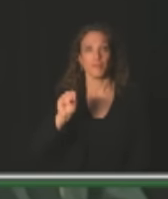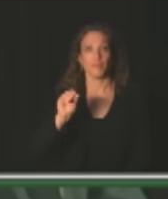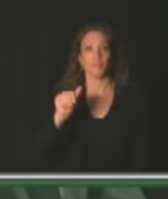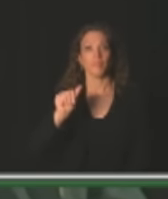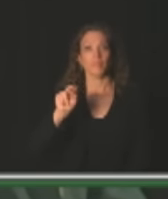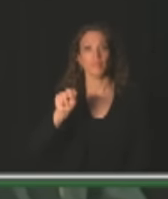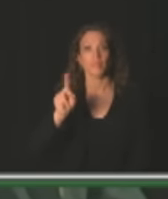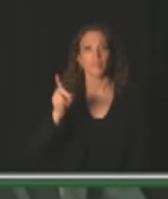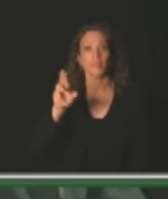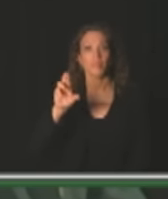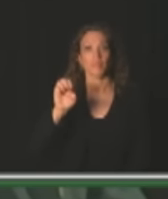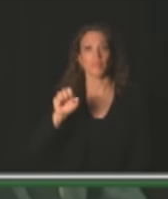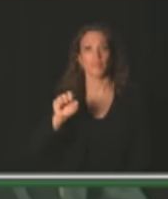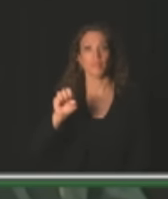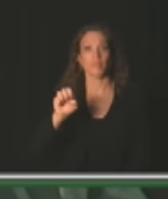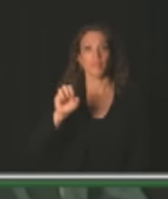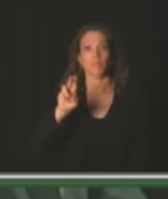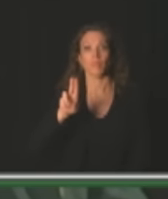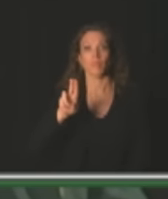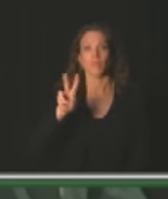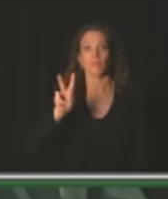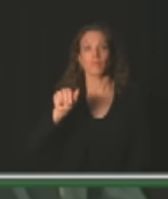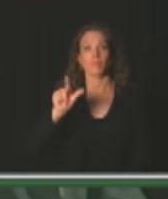Andre Uvales,